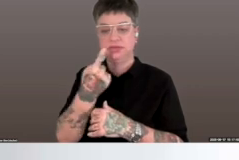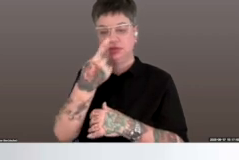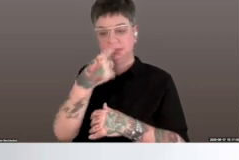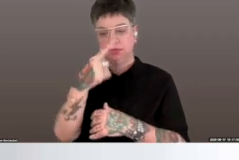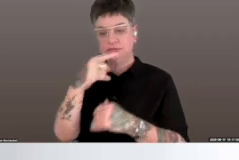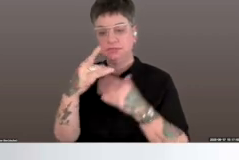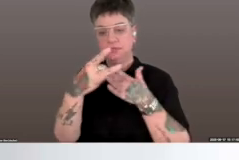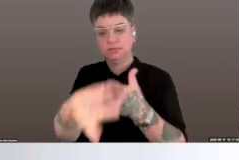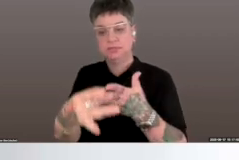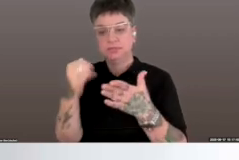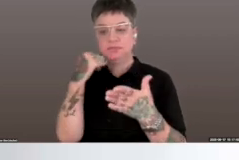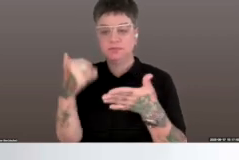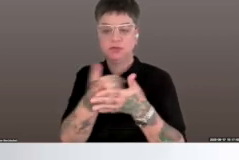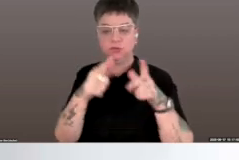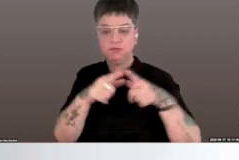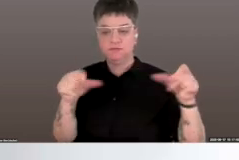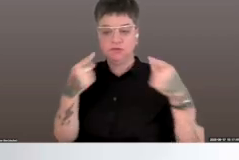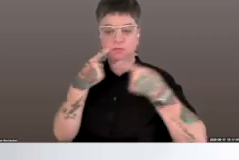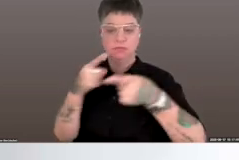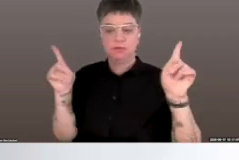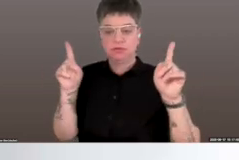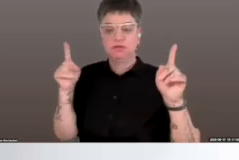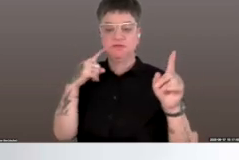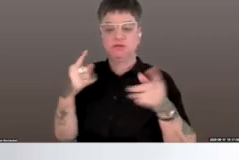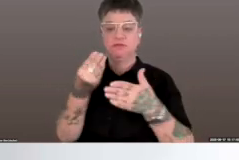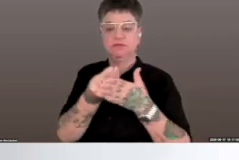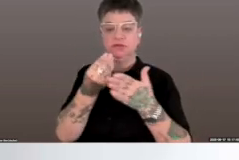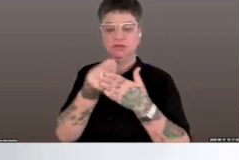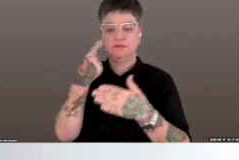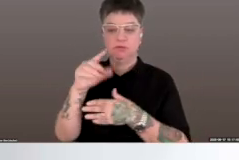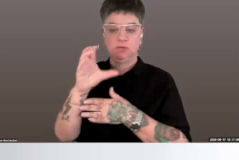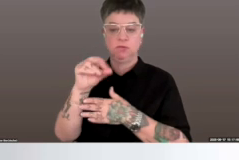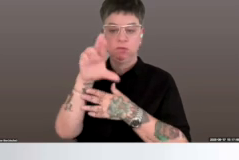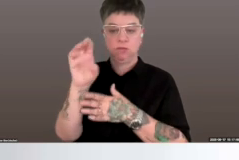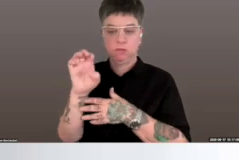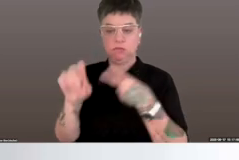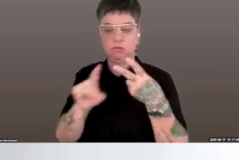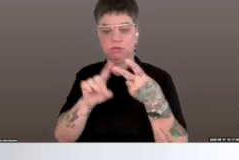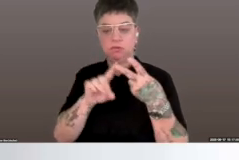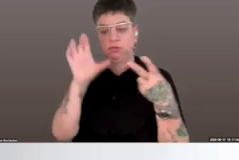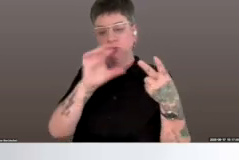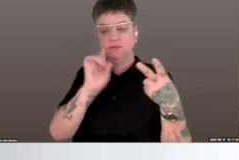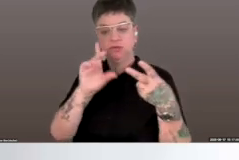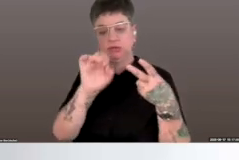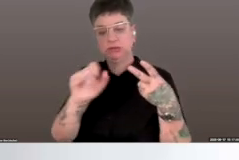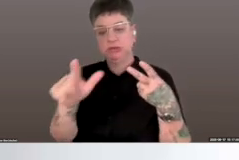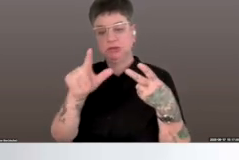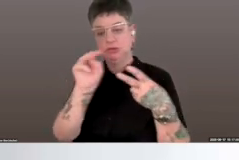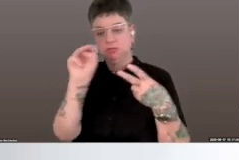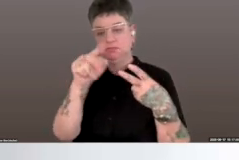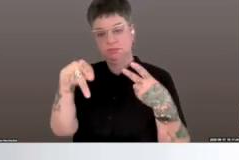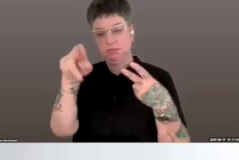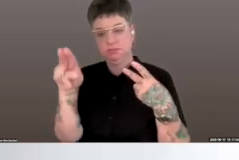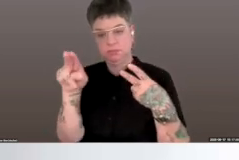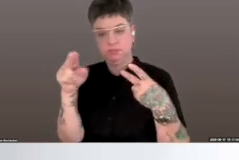be new vouchers to be announced for funding for core? Looking for detail on MPUs.